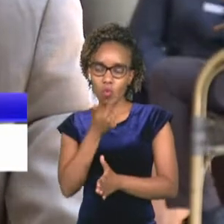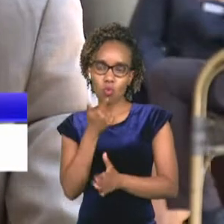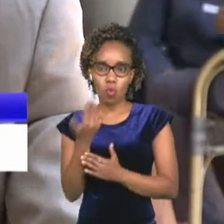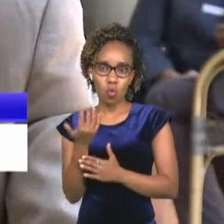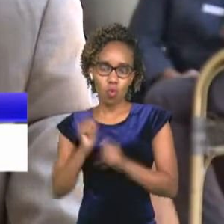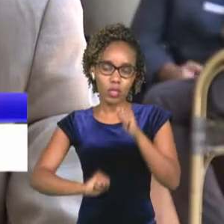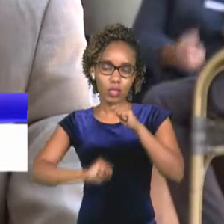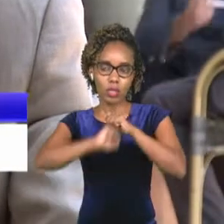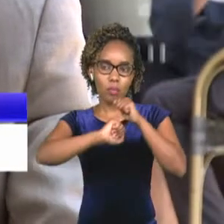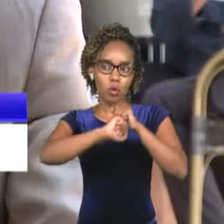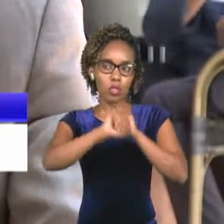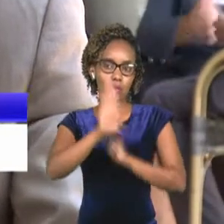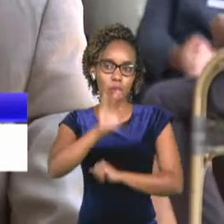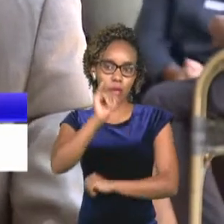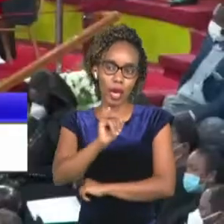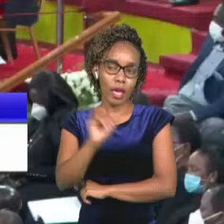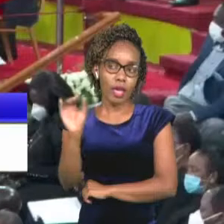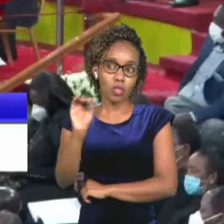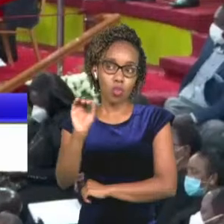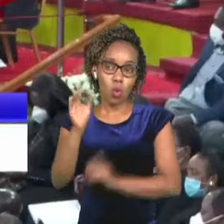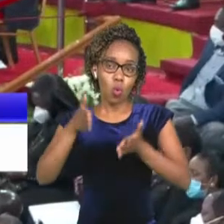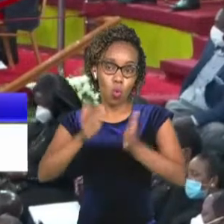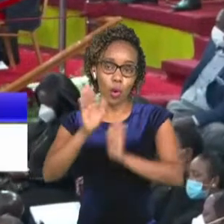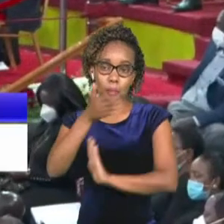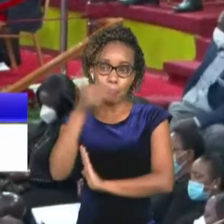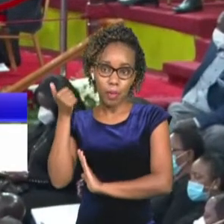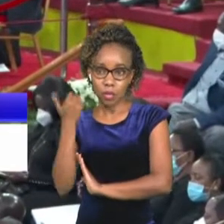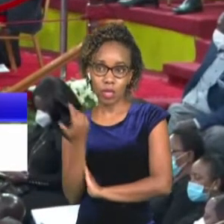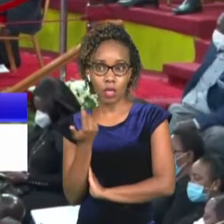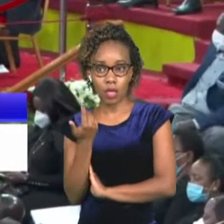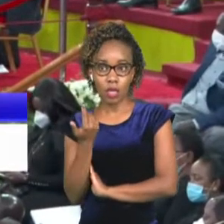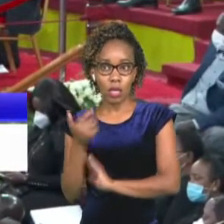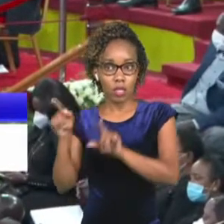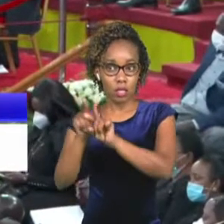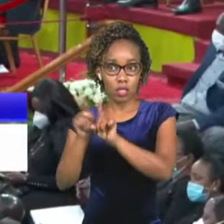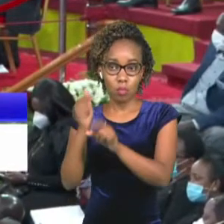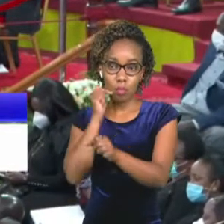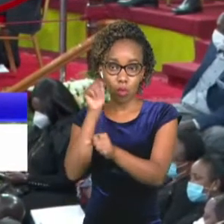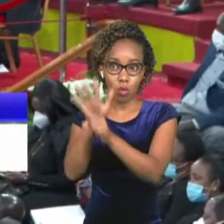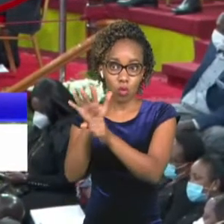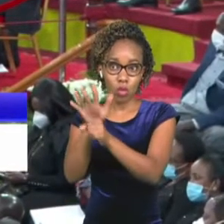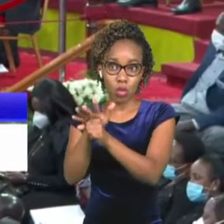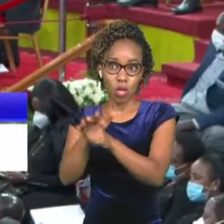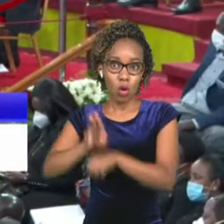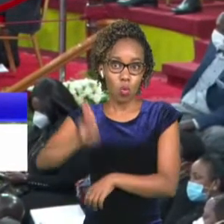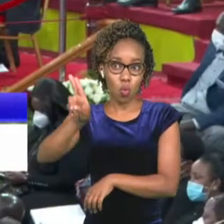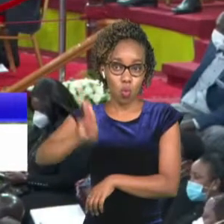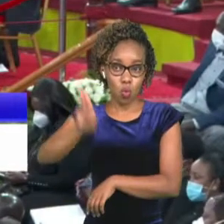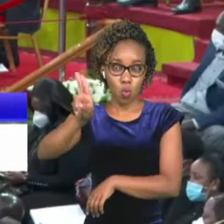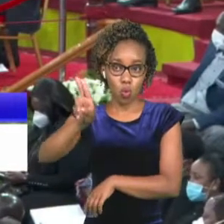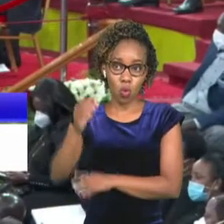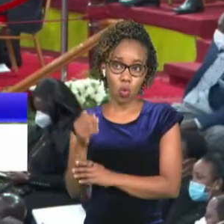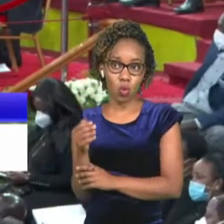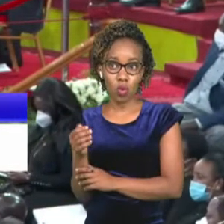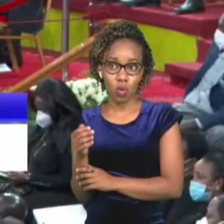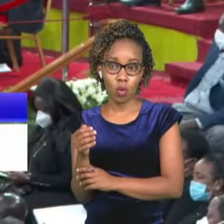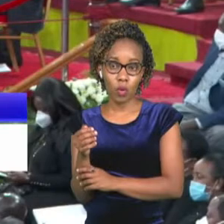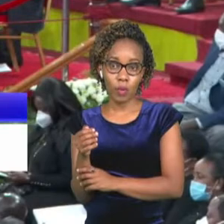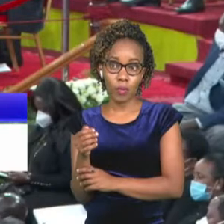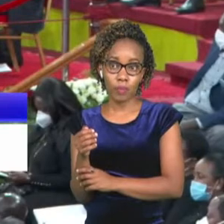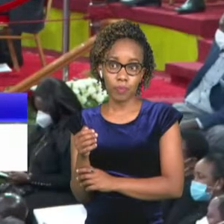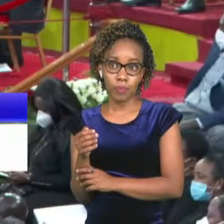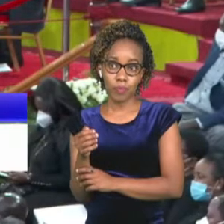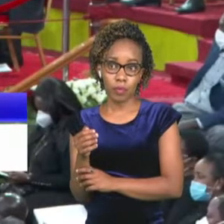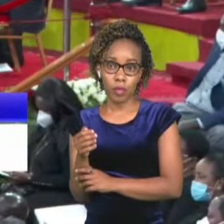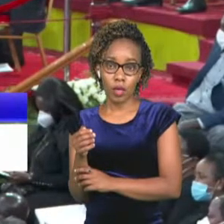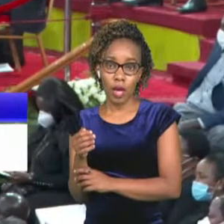that particular process. And that is the best way, in my view, to also guarantee the President Uhuru Kenyatta and maybe the